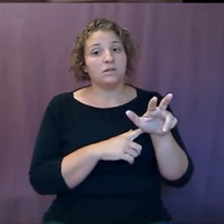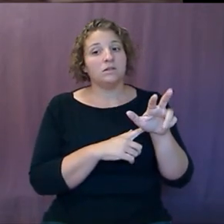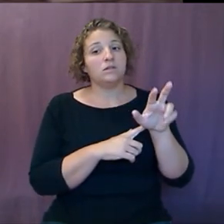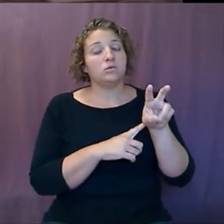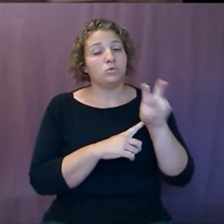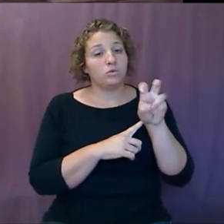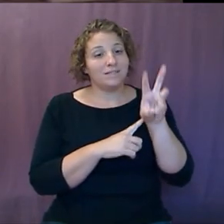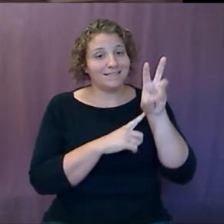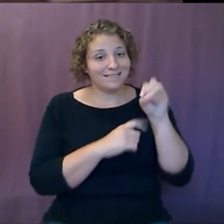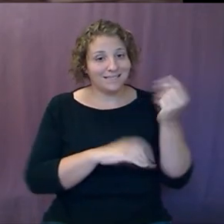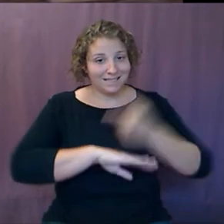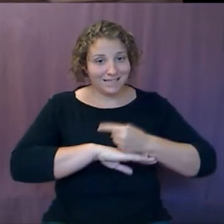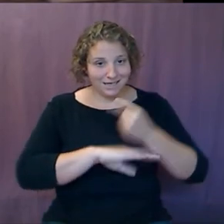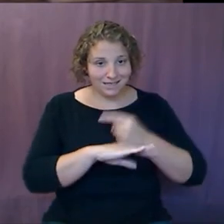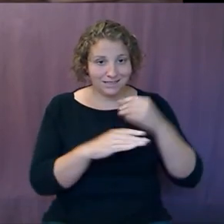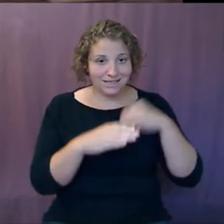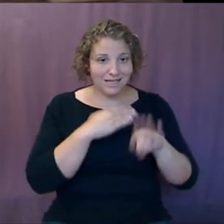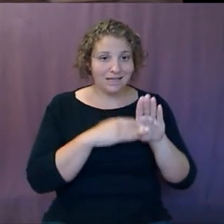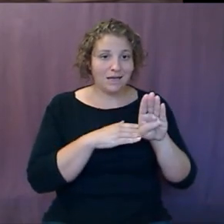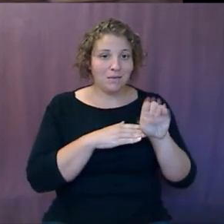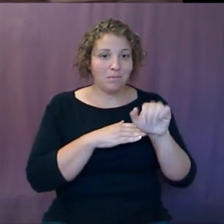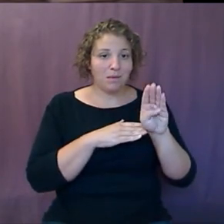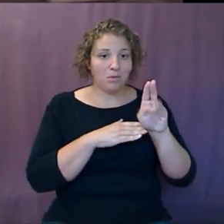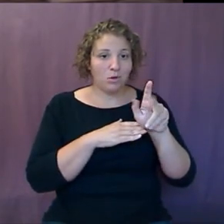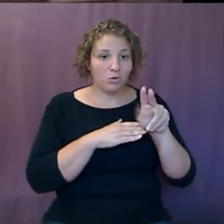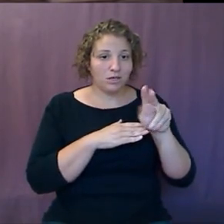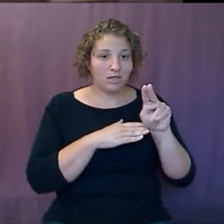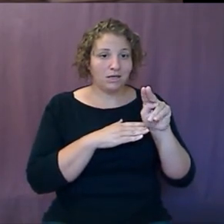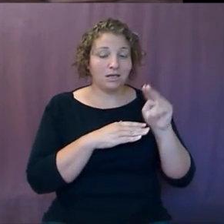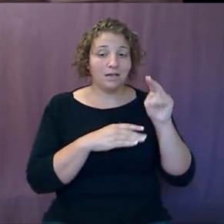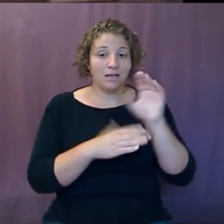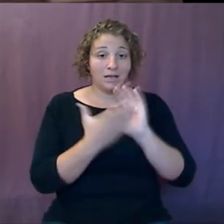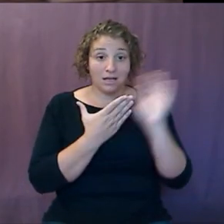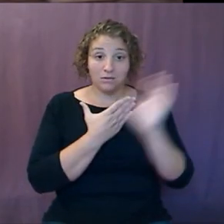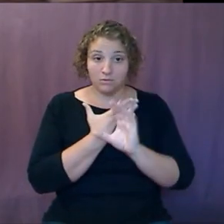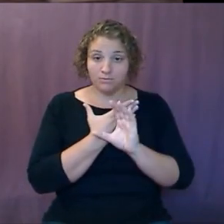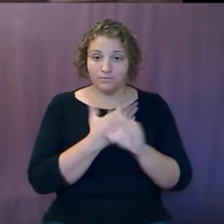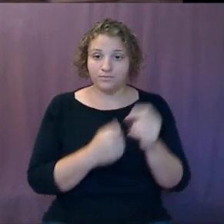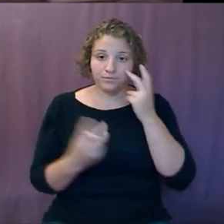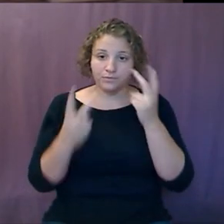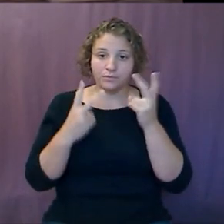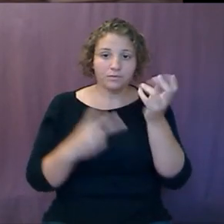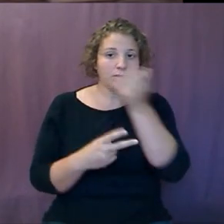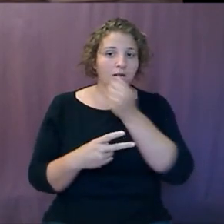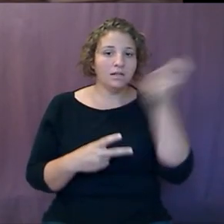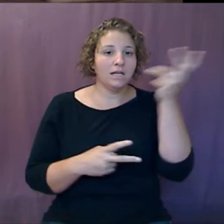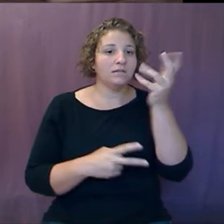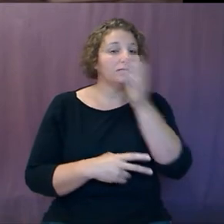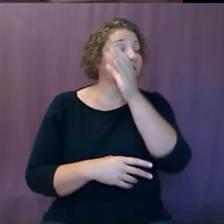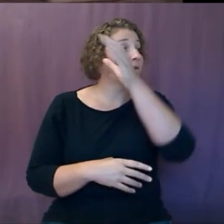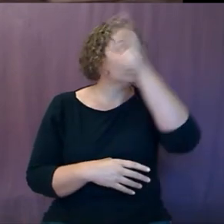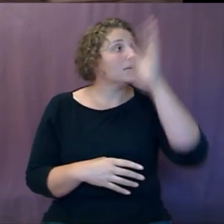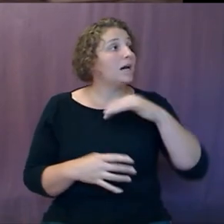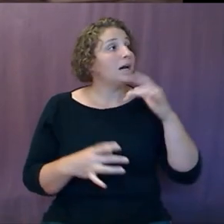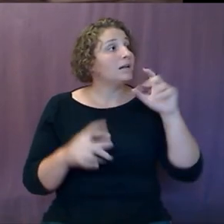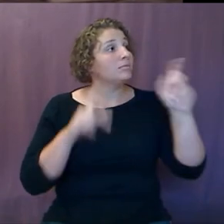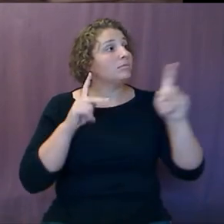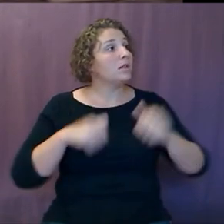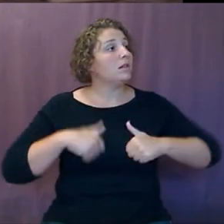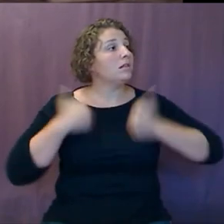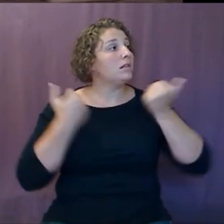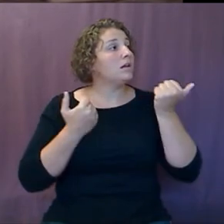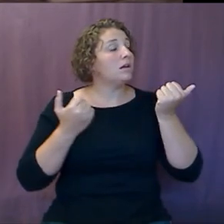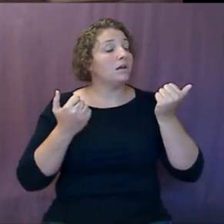opened his mouth and blasphemy against God to blaspheme his name his character his title his tabernacle and them that dwell in heaven and it